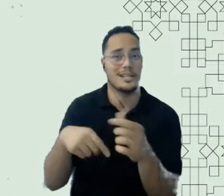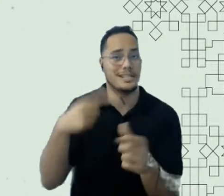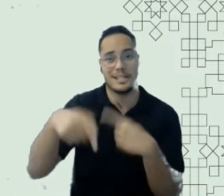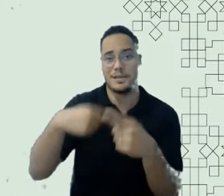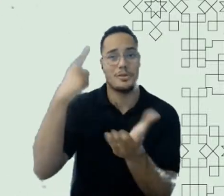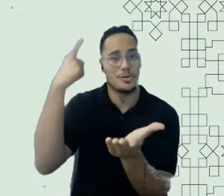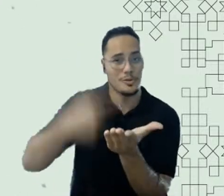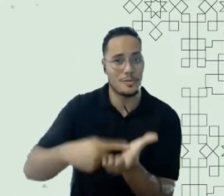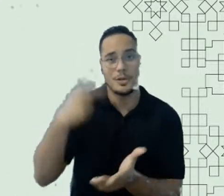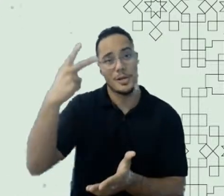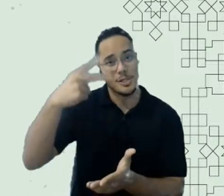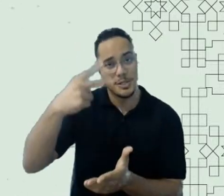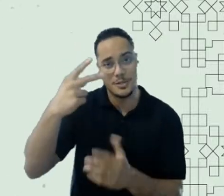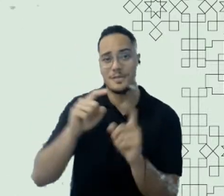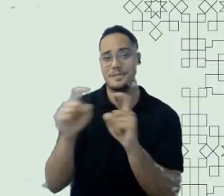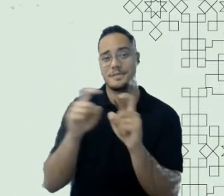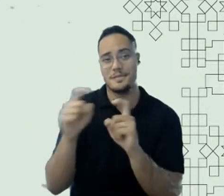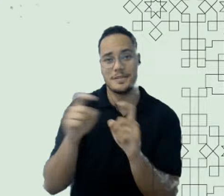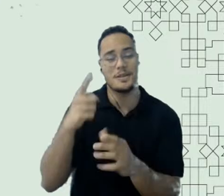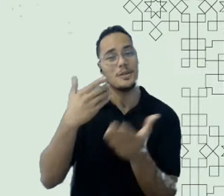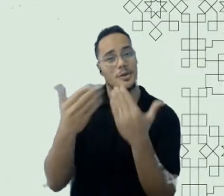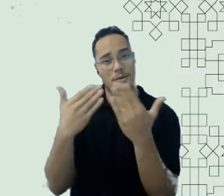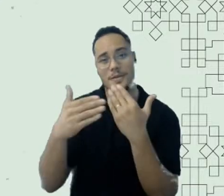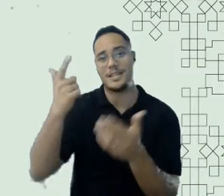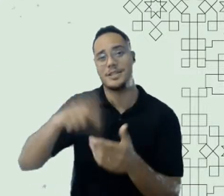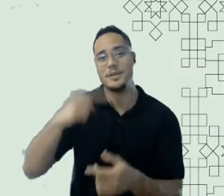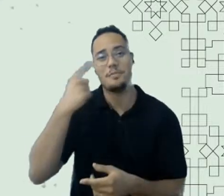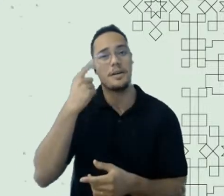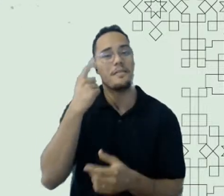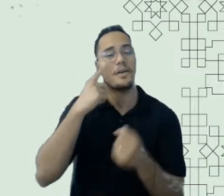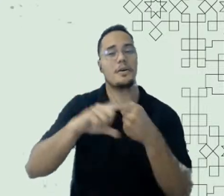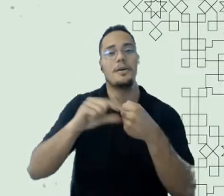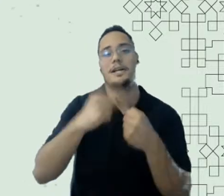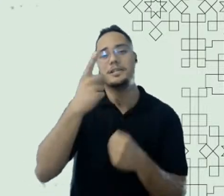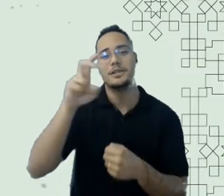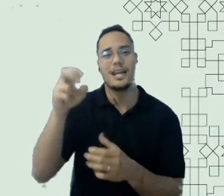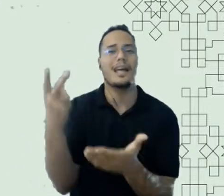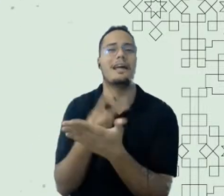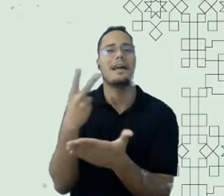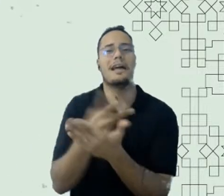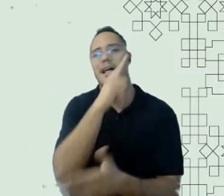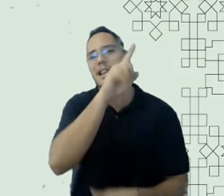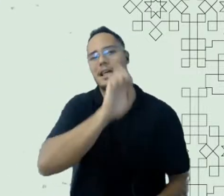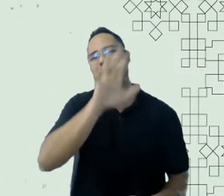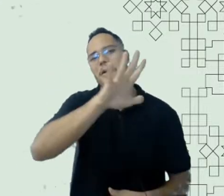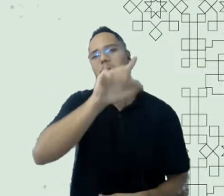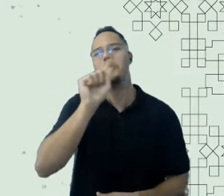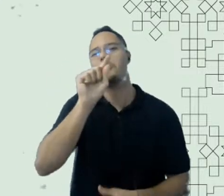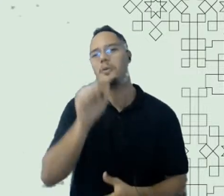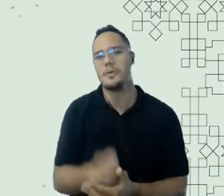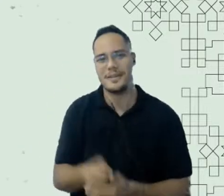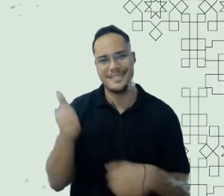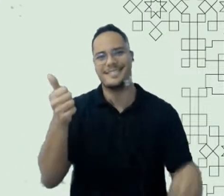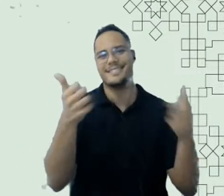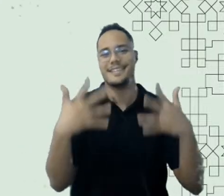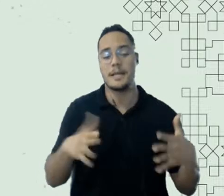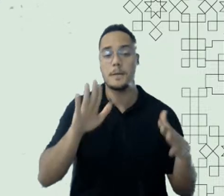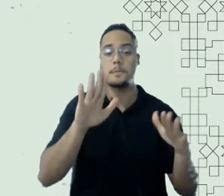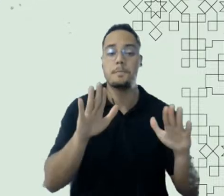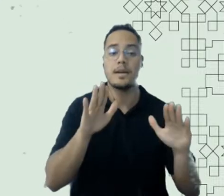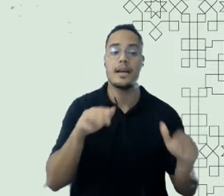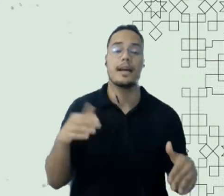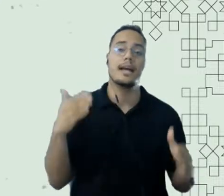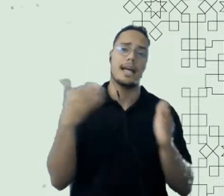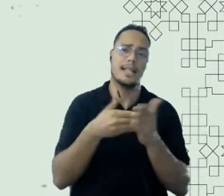press publications in Europe. But so far, I would like to thank you very much, Séverine, once